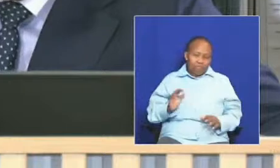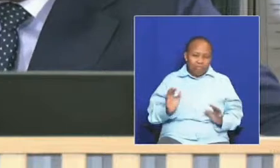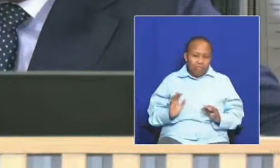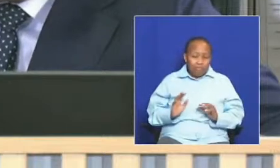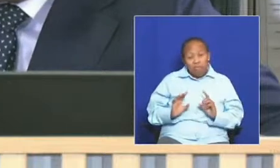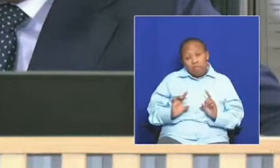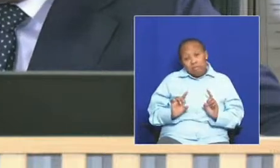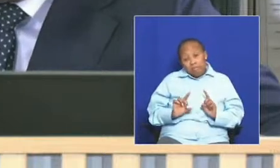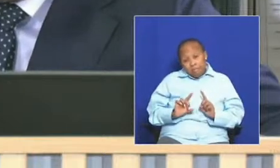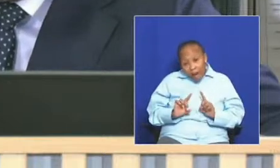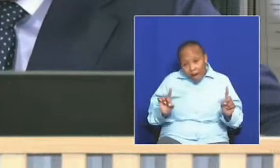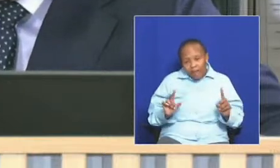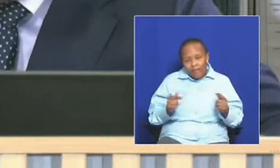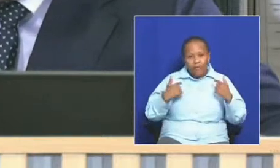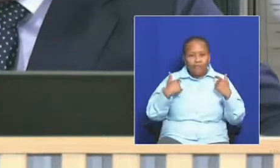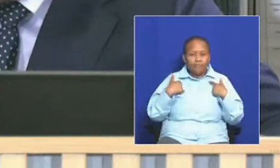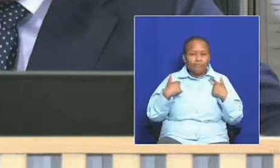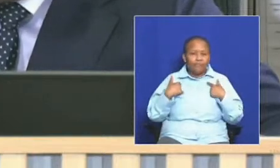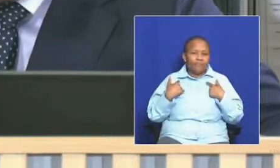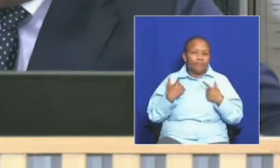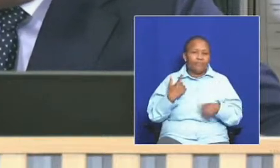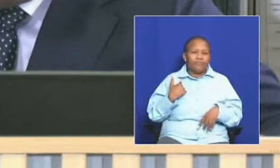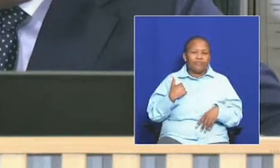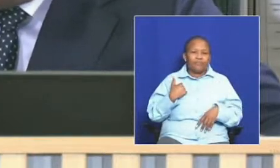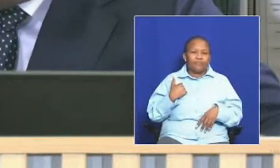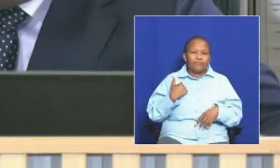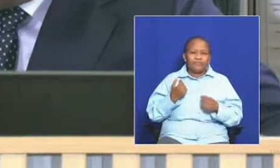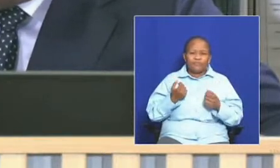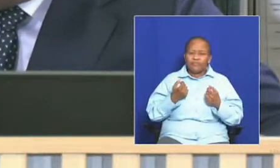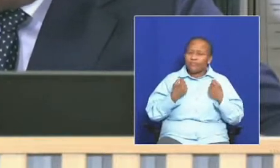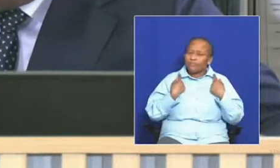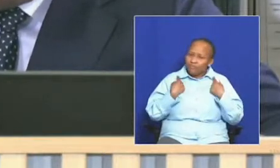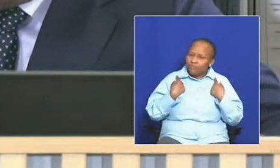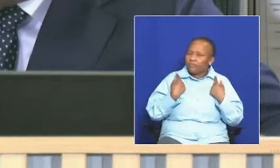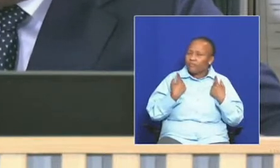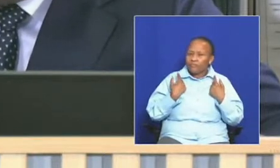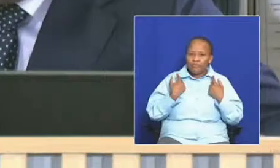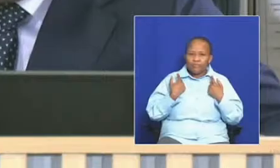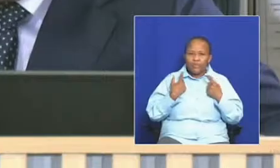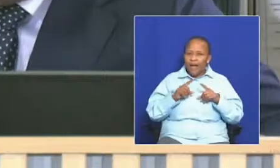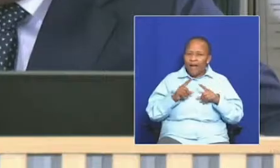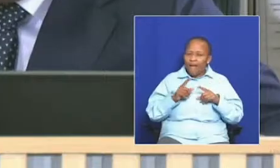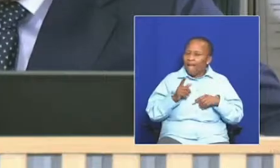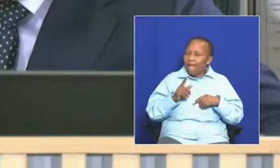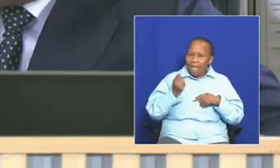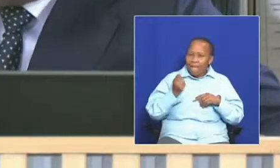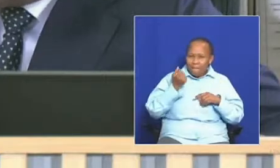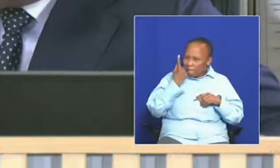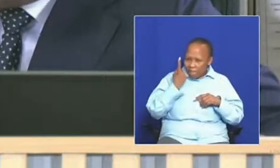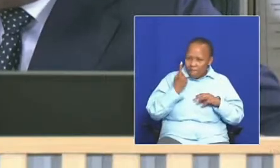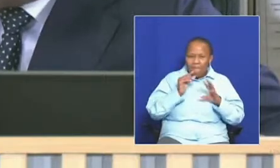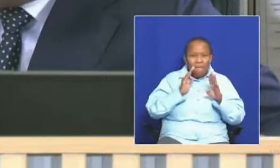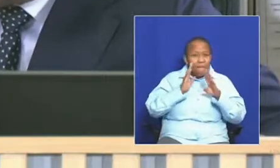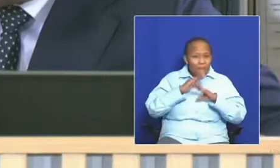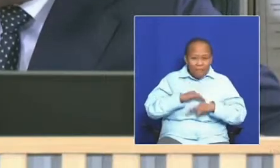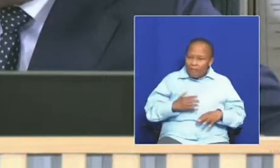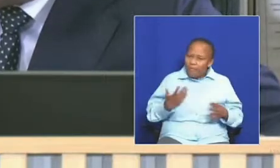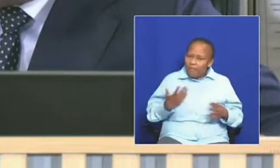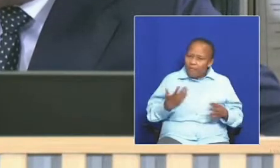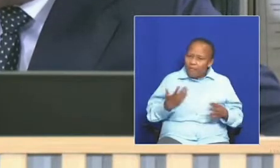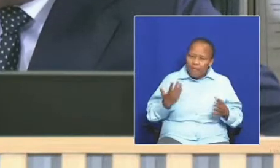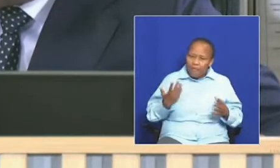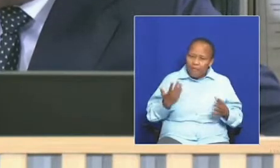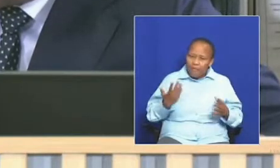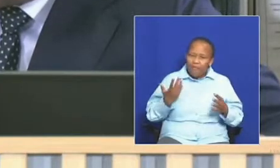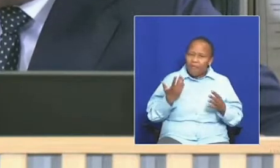the basis, if you are indeed asserting the privilege in this context. So I do not understand the basis for